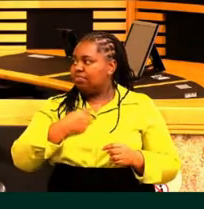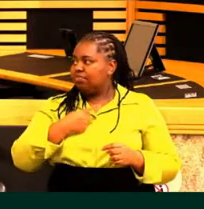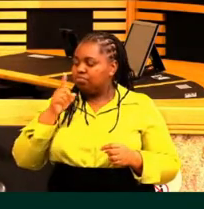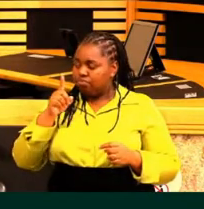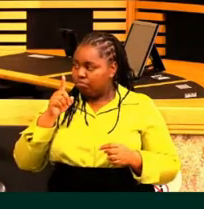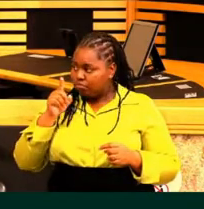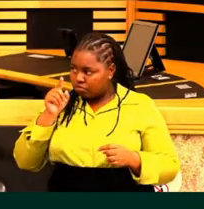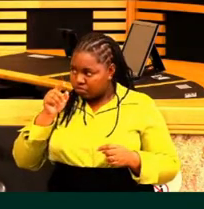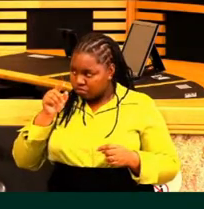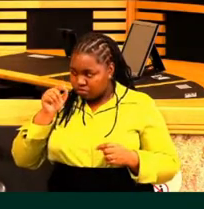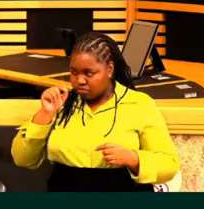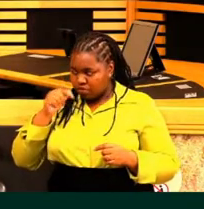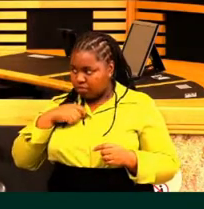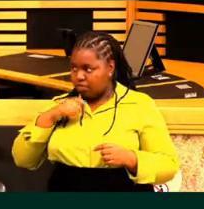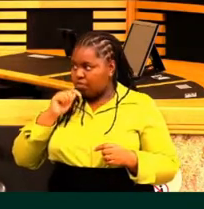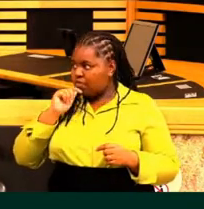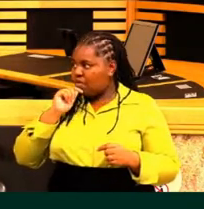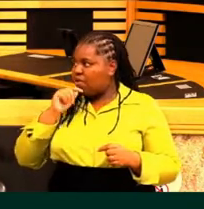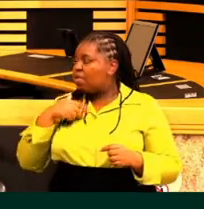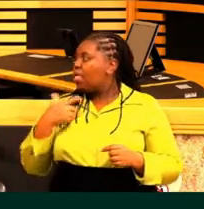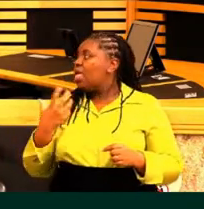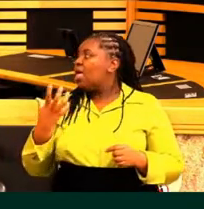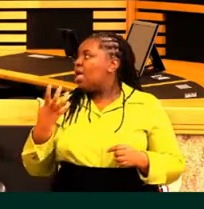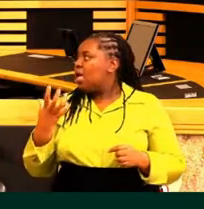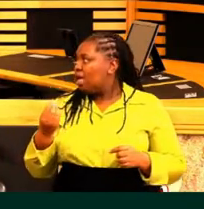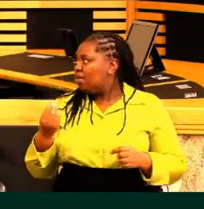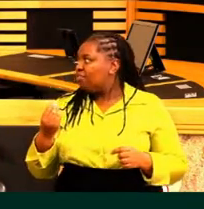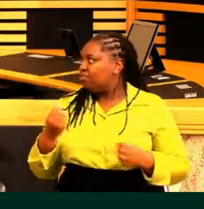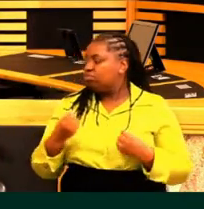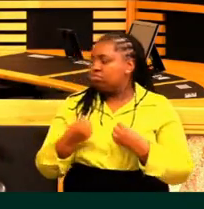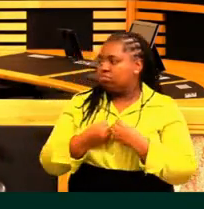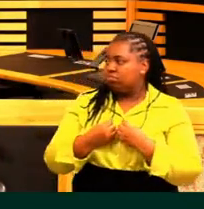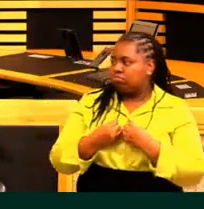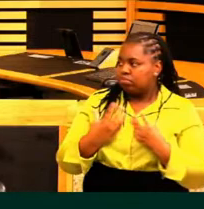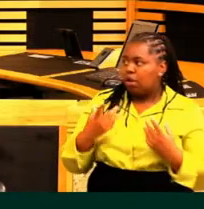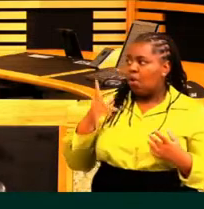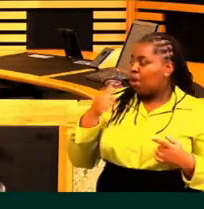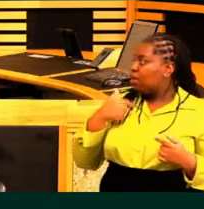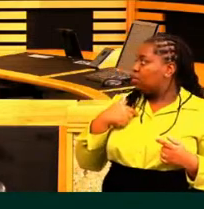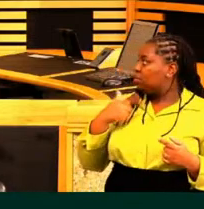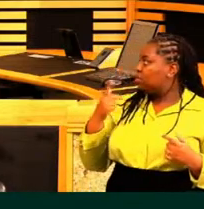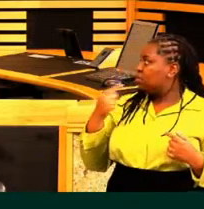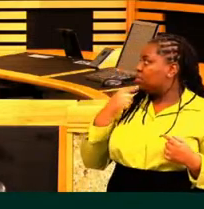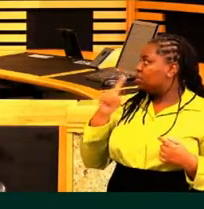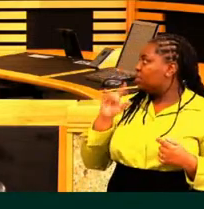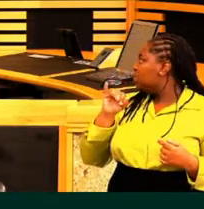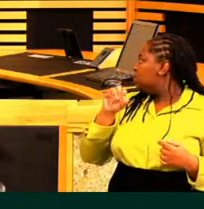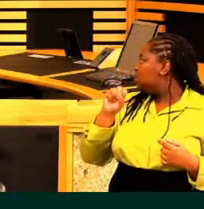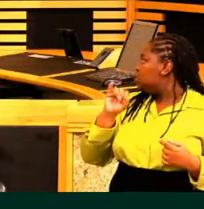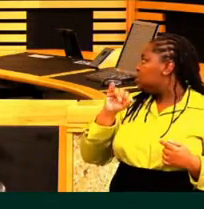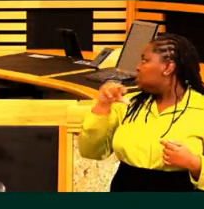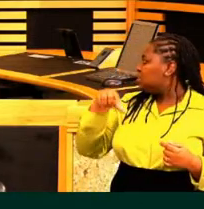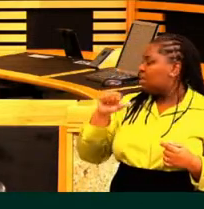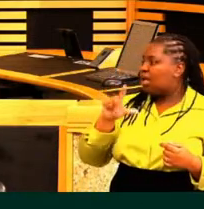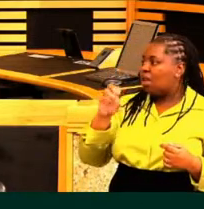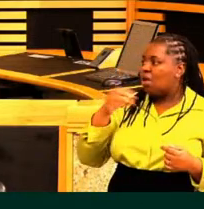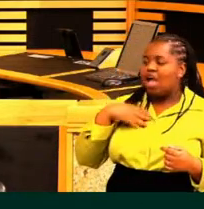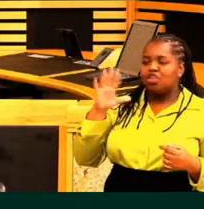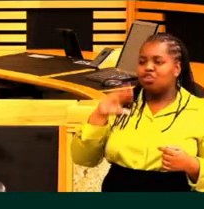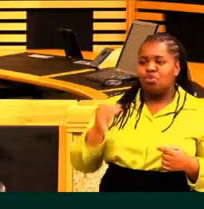time so they are they are a couple of them almost in every corner why do website foreign